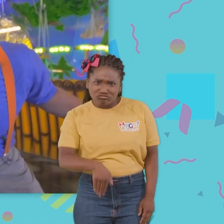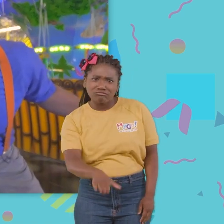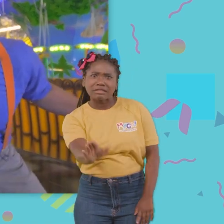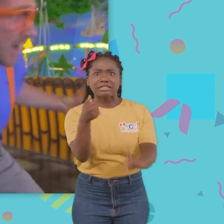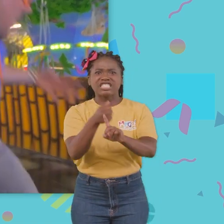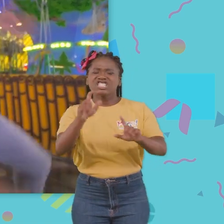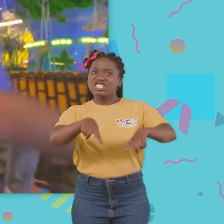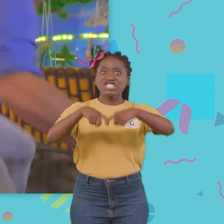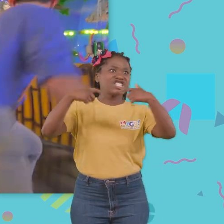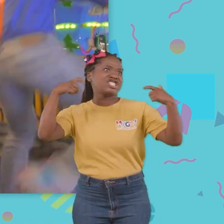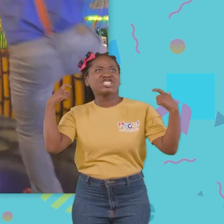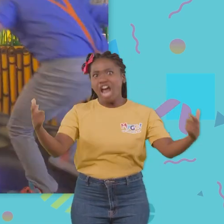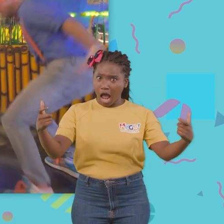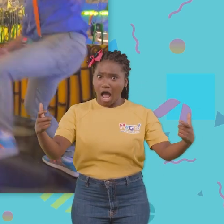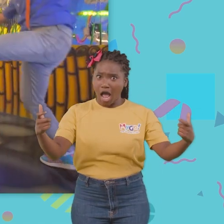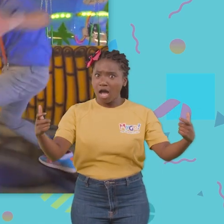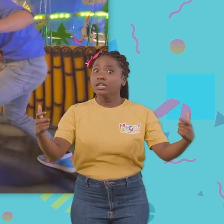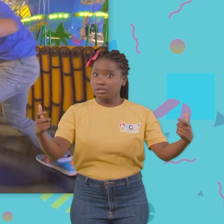Elephants are so big.